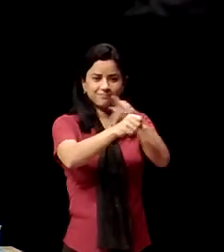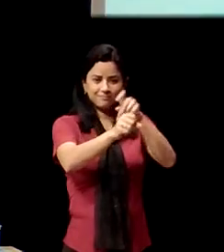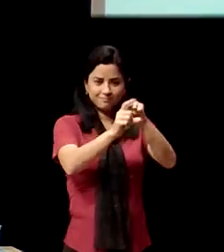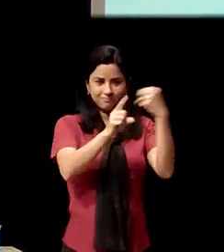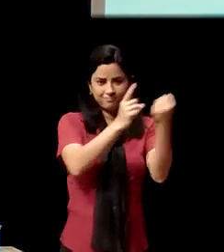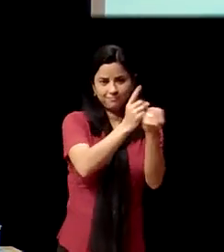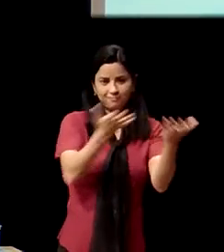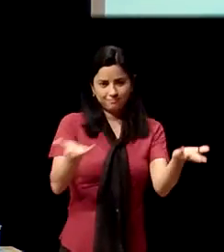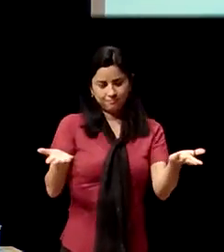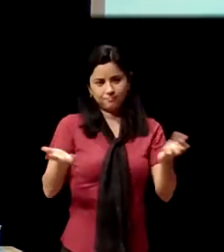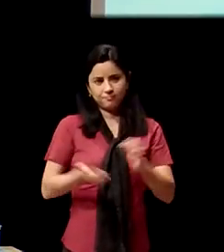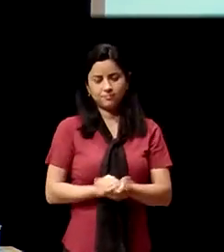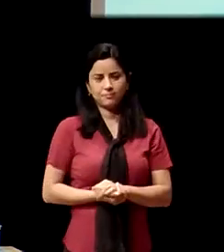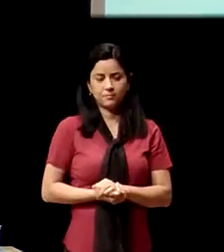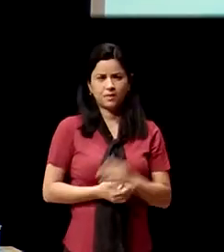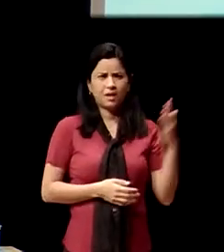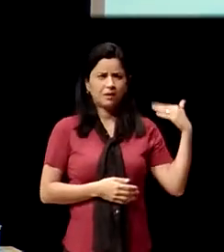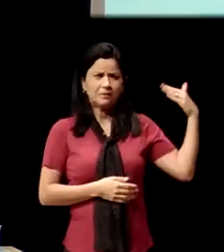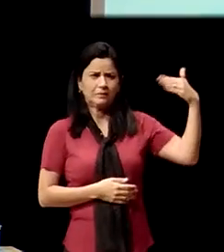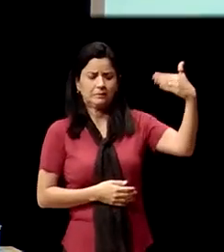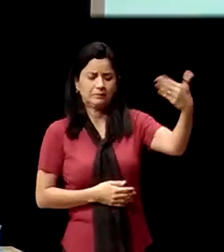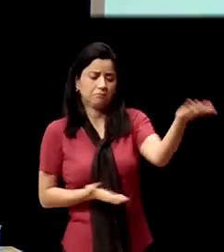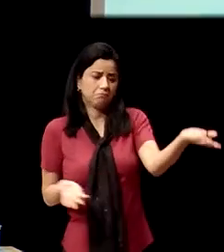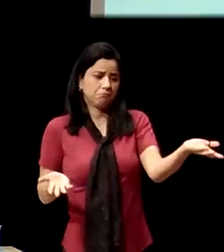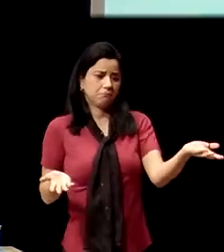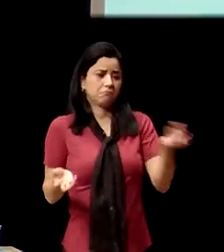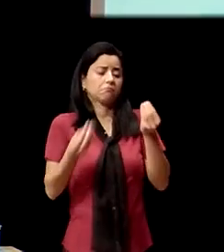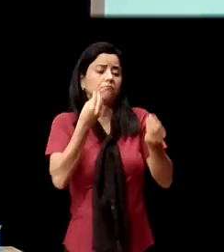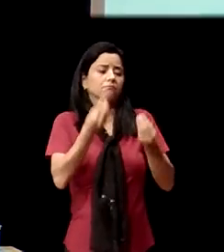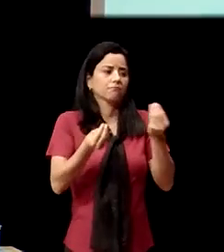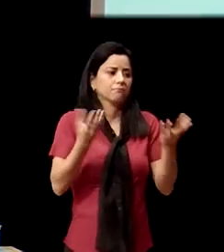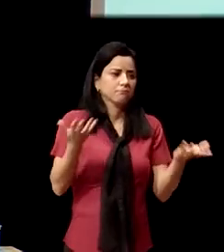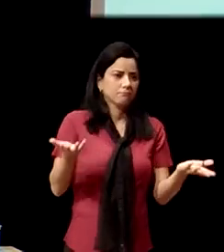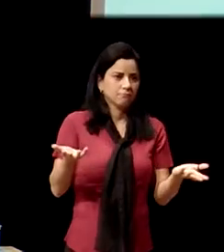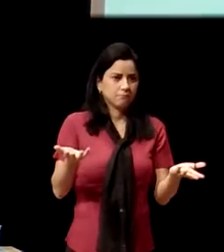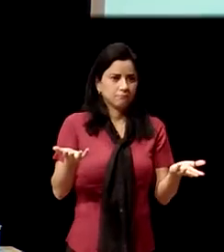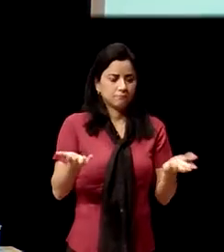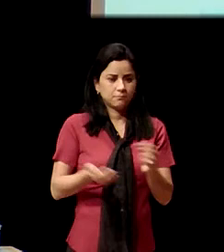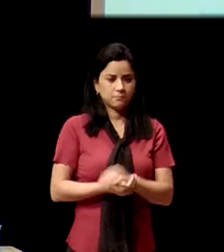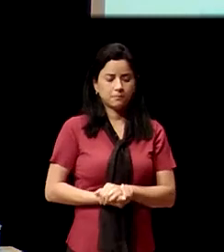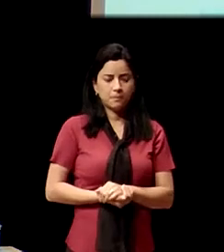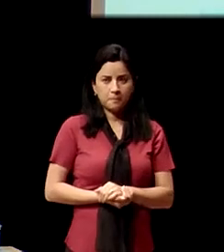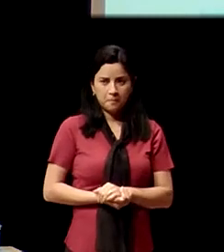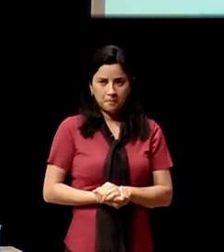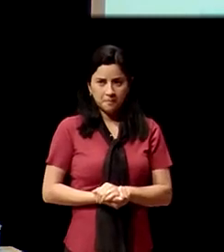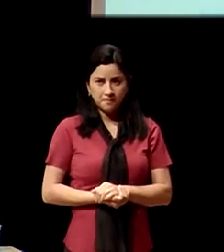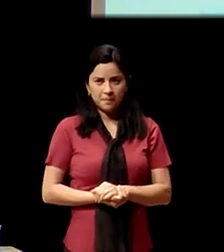From the very beginning. Desde o seu início. They also influence